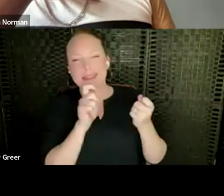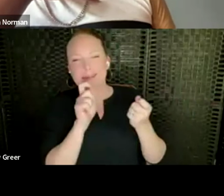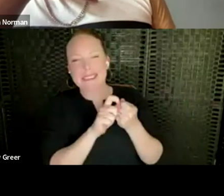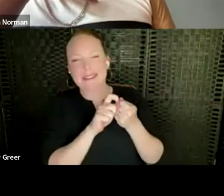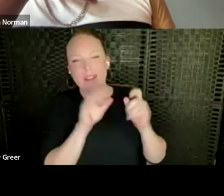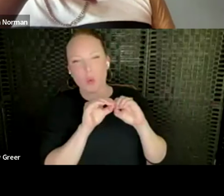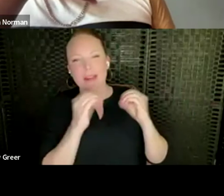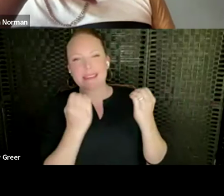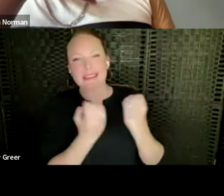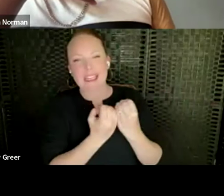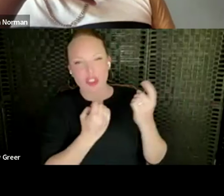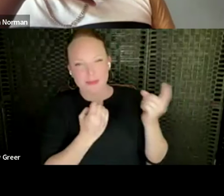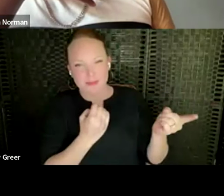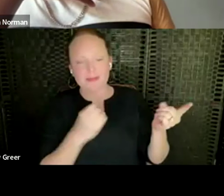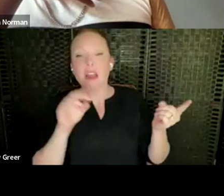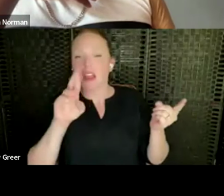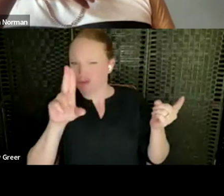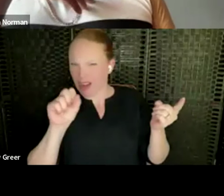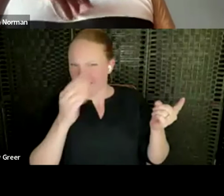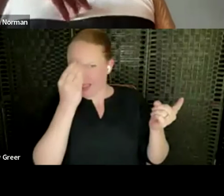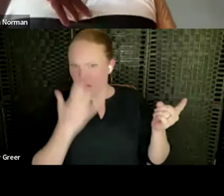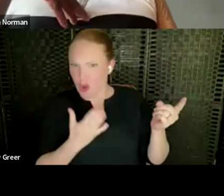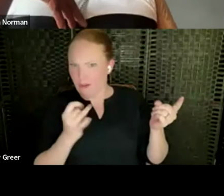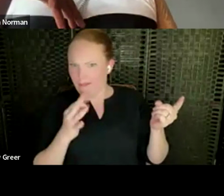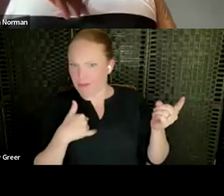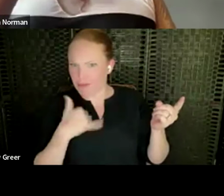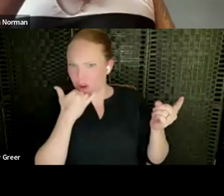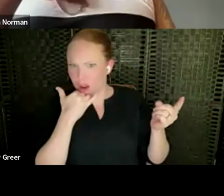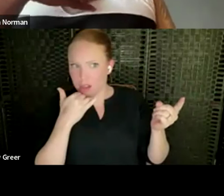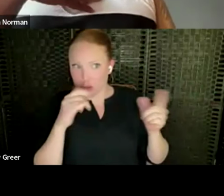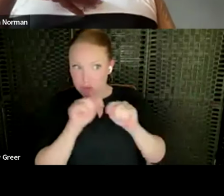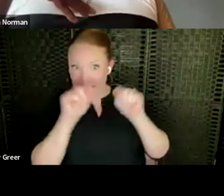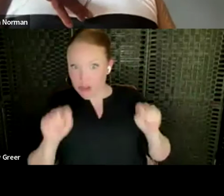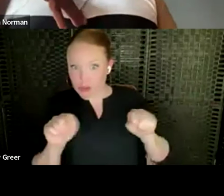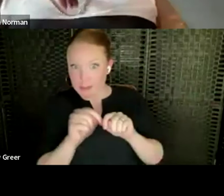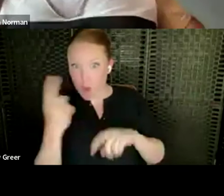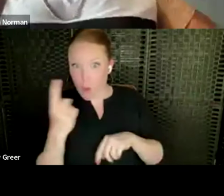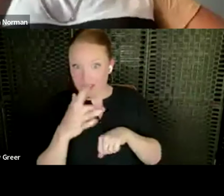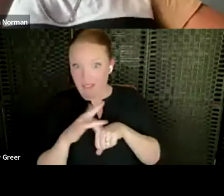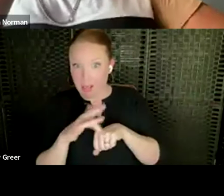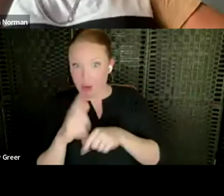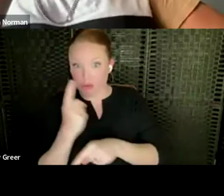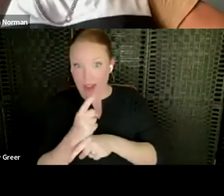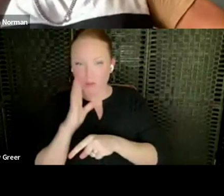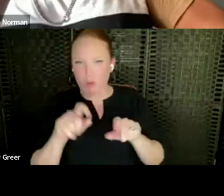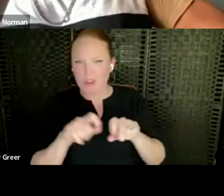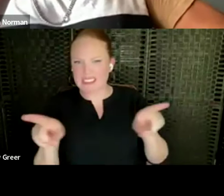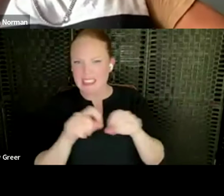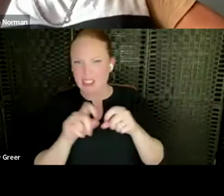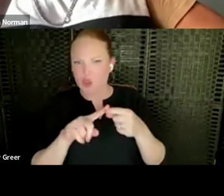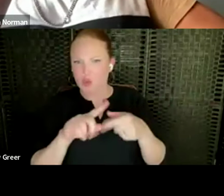organization. And Russ, correct me if I'm mistaken, but the transcript is always available. We always send it out to